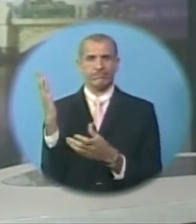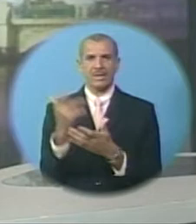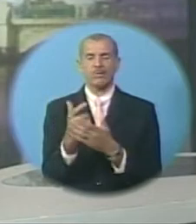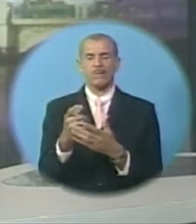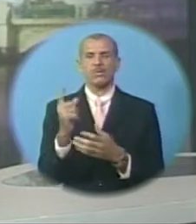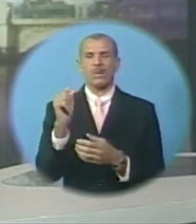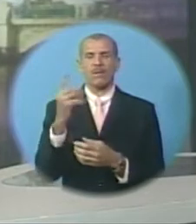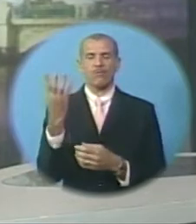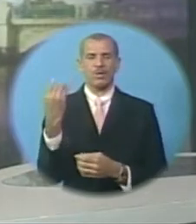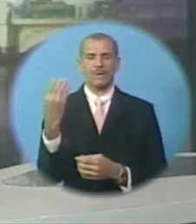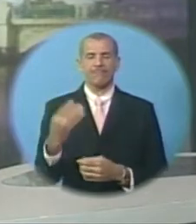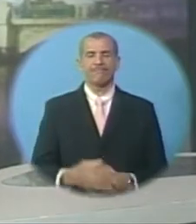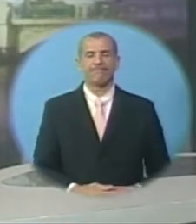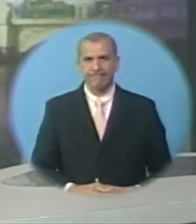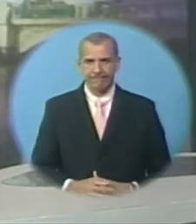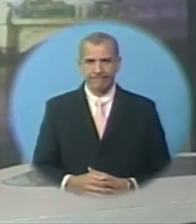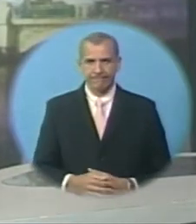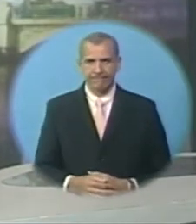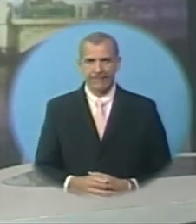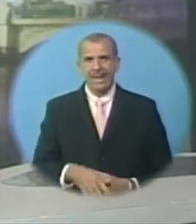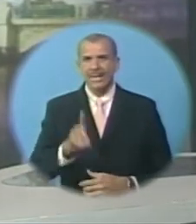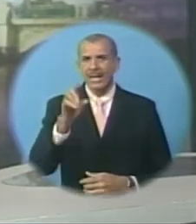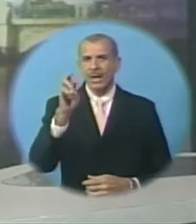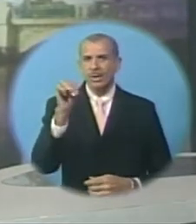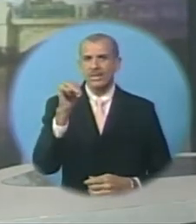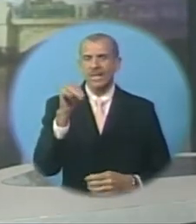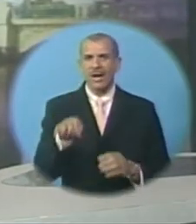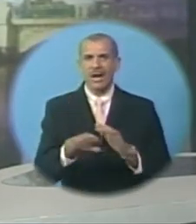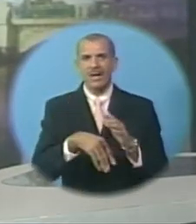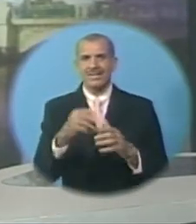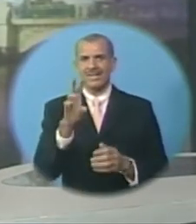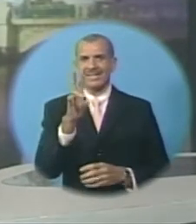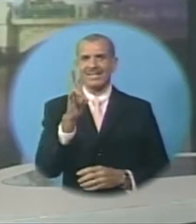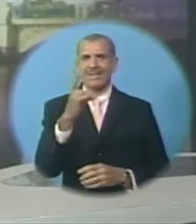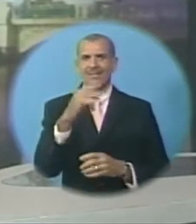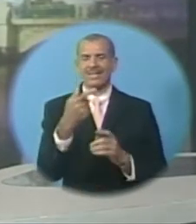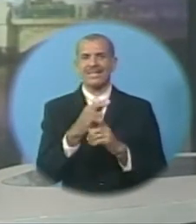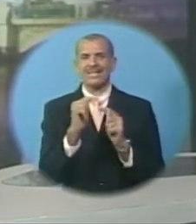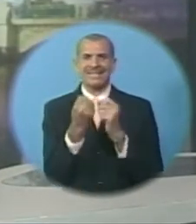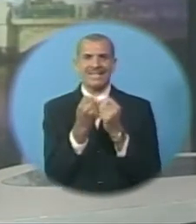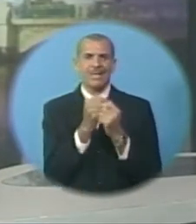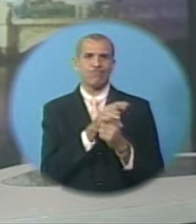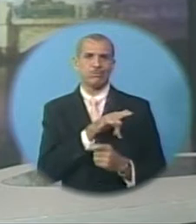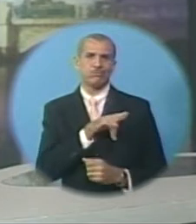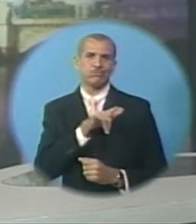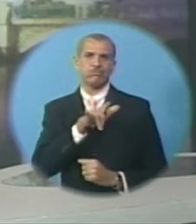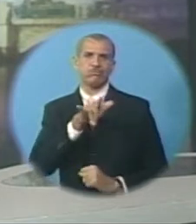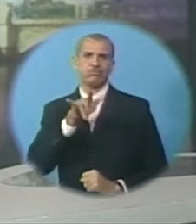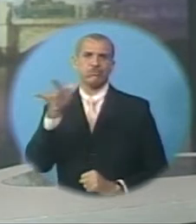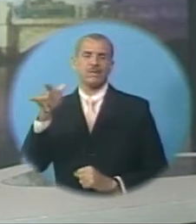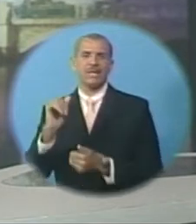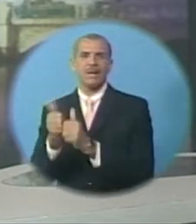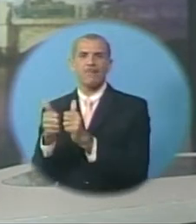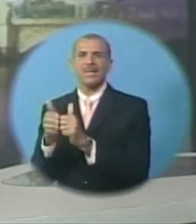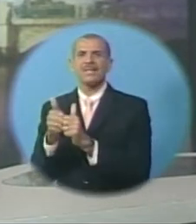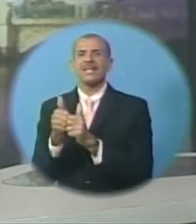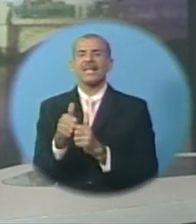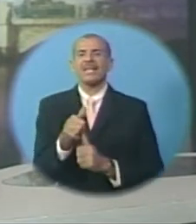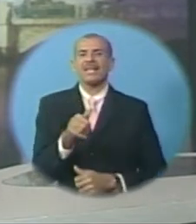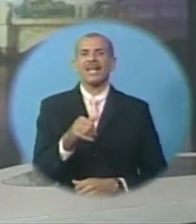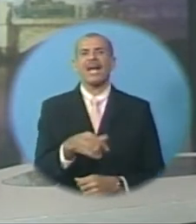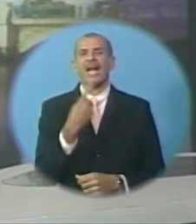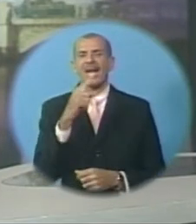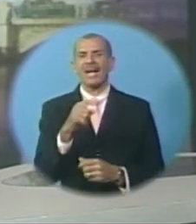2014. A Deacons under-17 football team left the island yesterday to compete in a series of matches